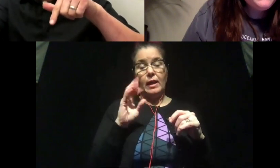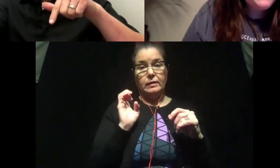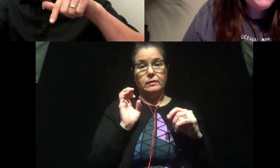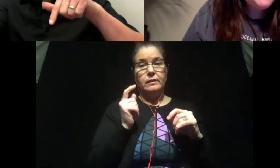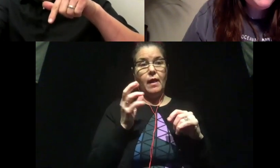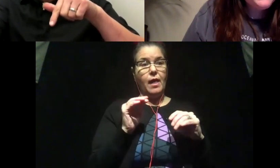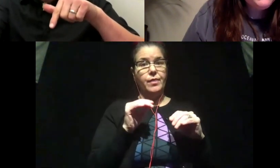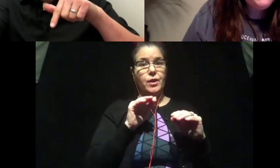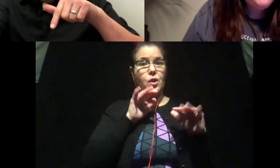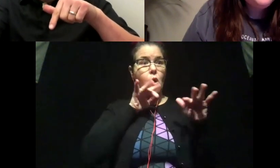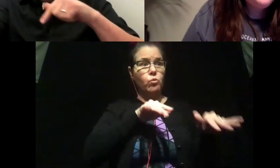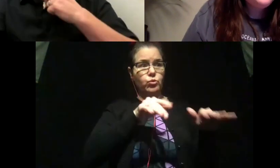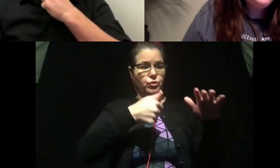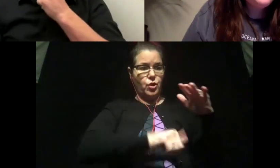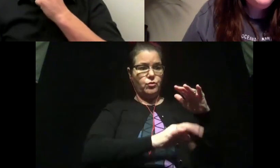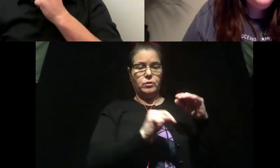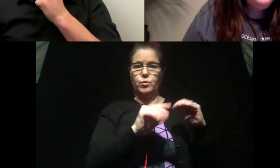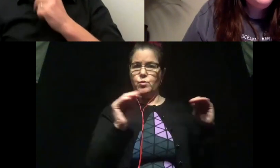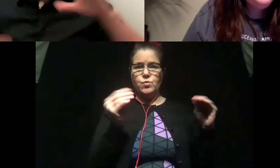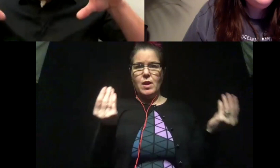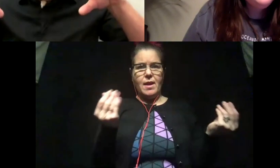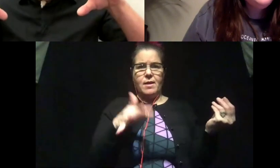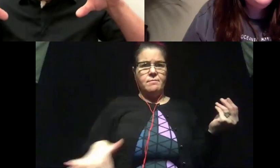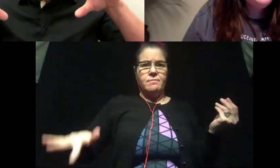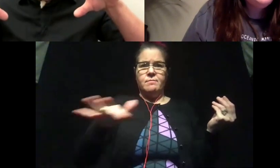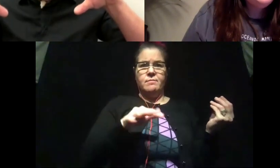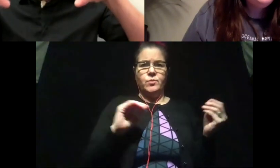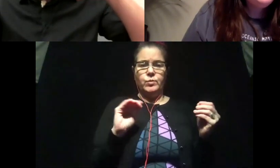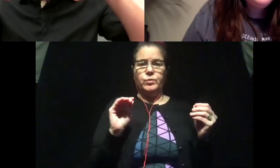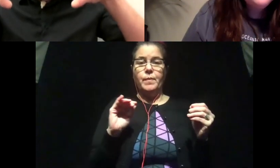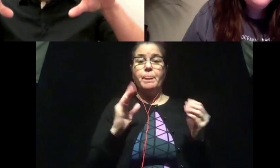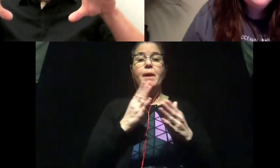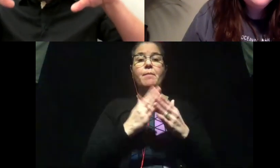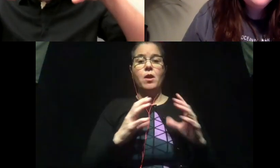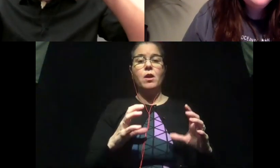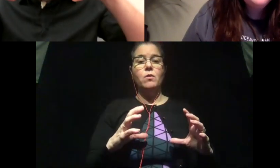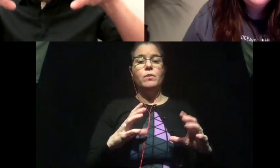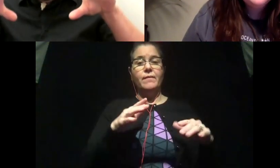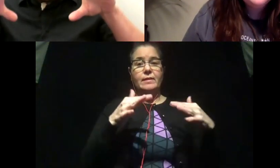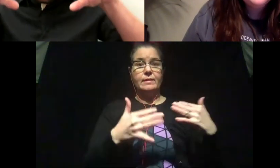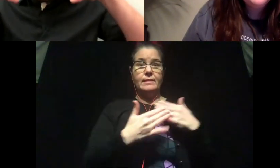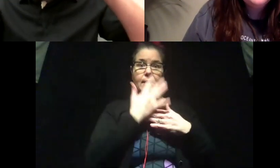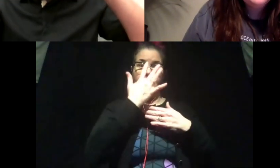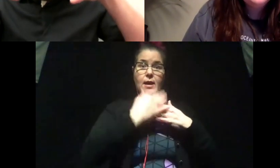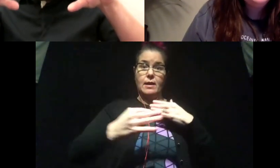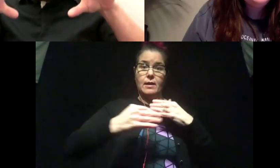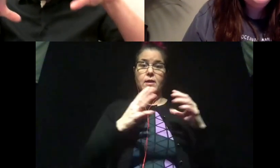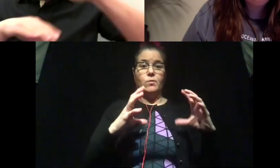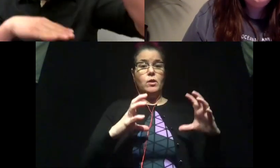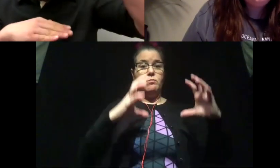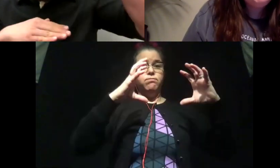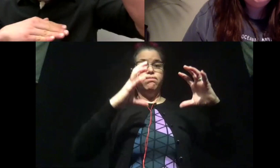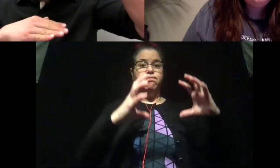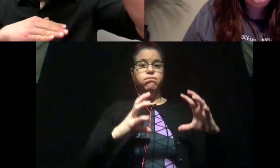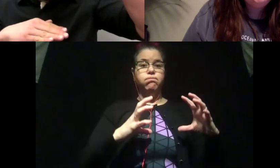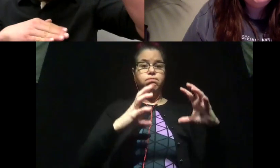ocean beneath it. There's no land there. And those parts of the glacier do go up and down with the tide because the ice is floating, but it can